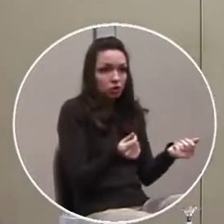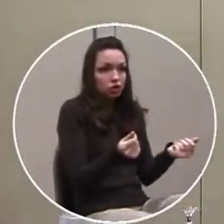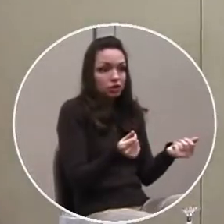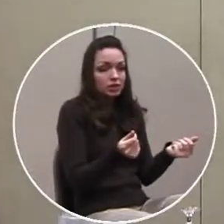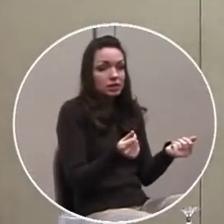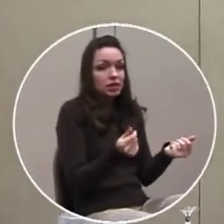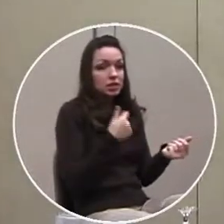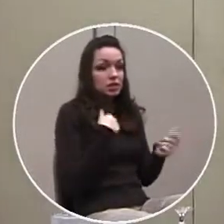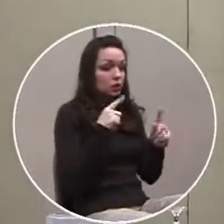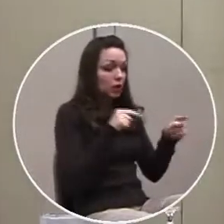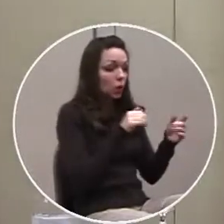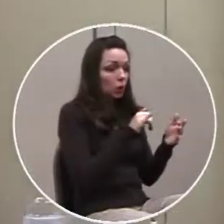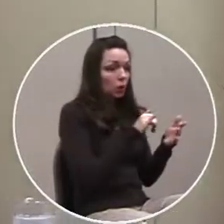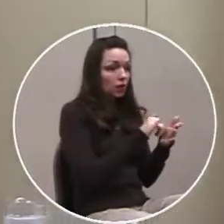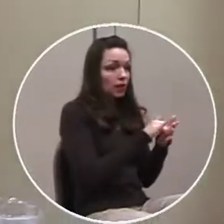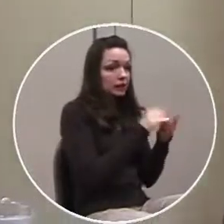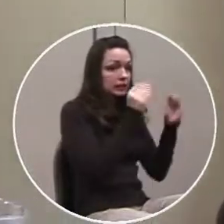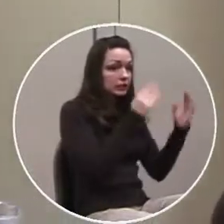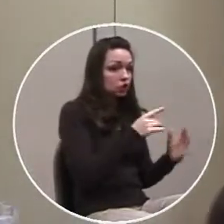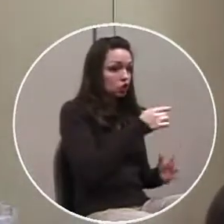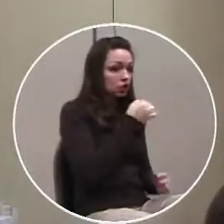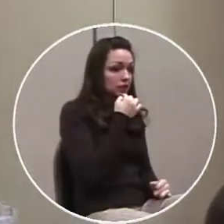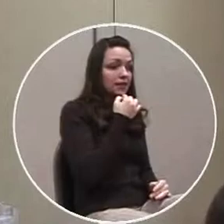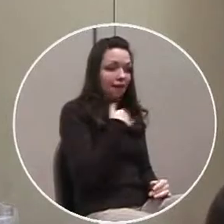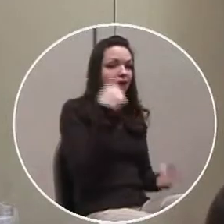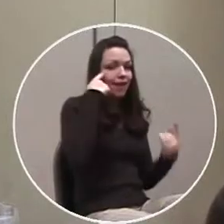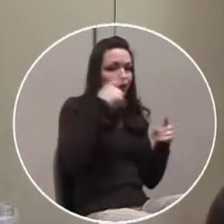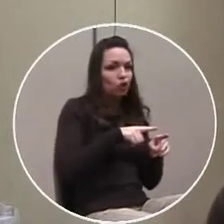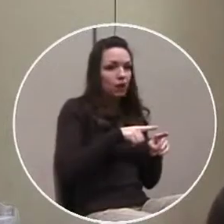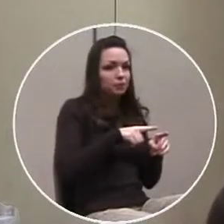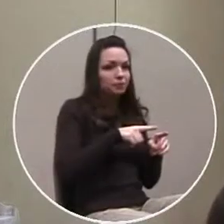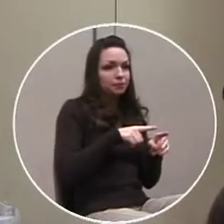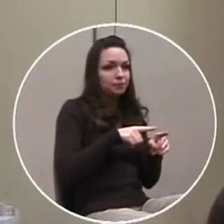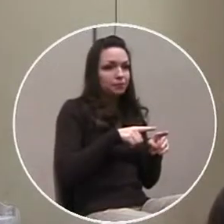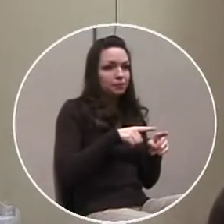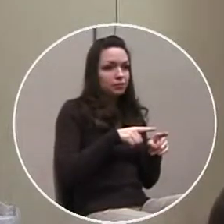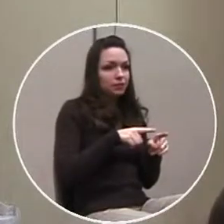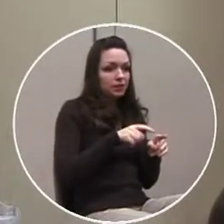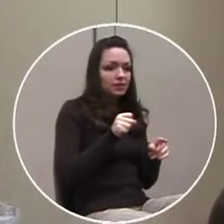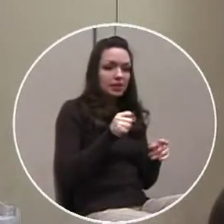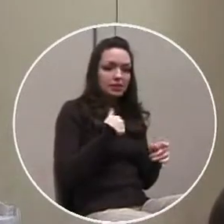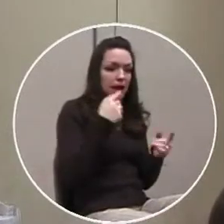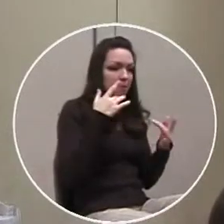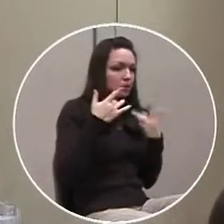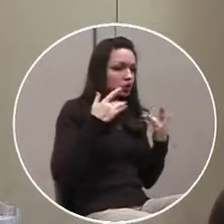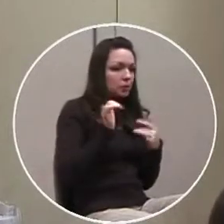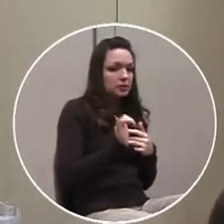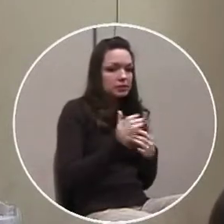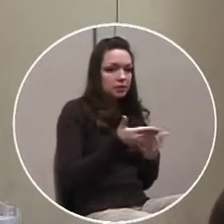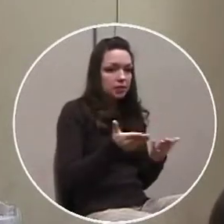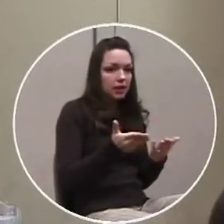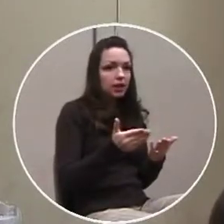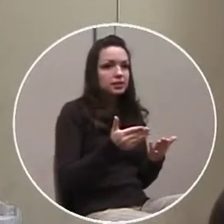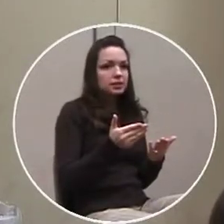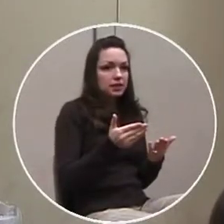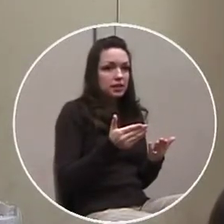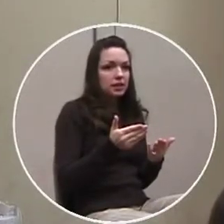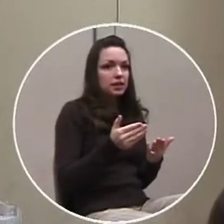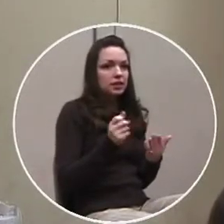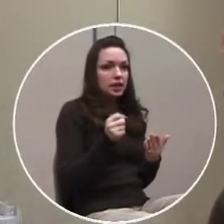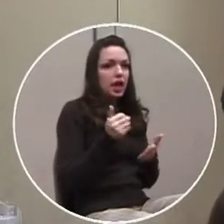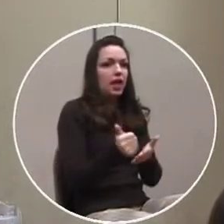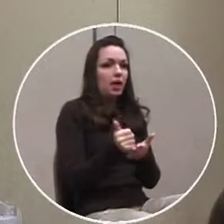and I go to that teacher, and the teacher says, I agree, that's what I'm concerned about, yes, I think that's why they're doing it, help me